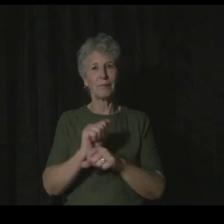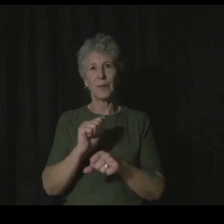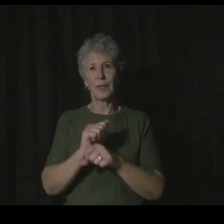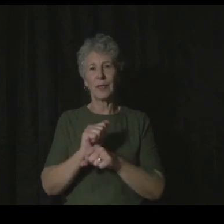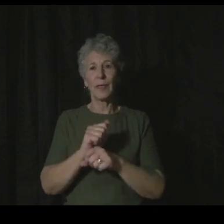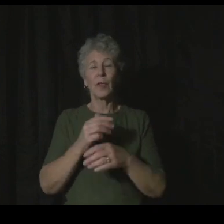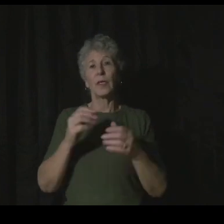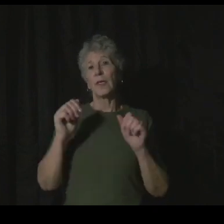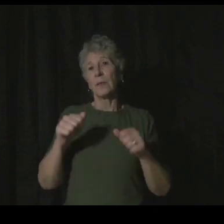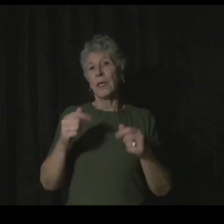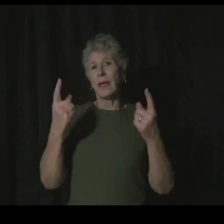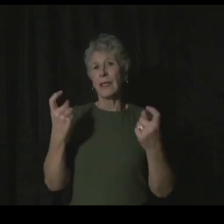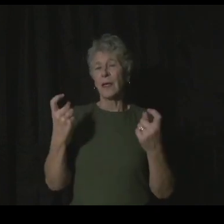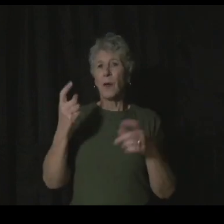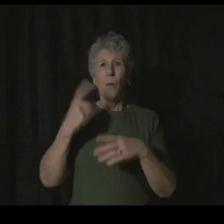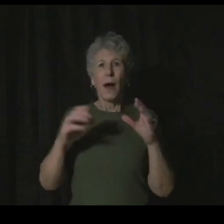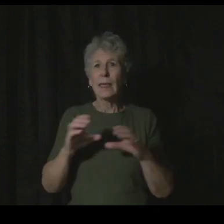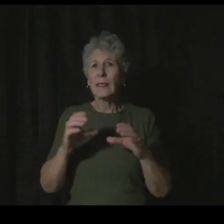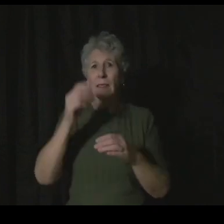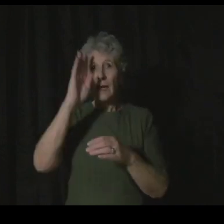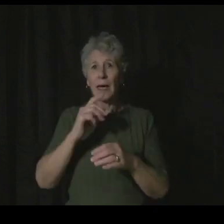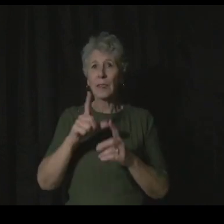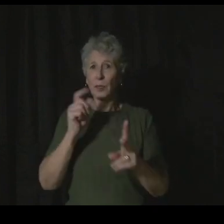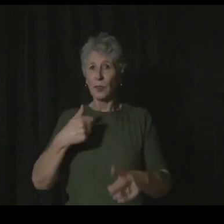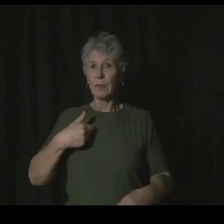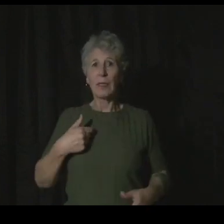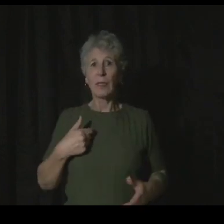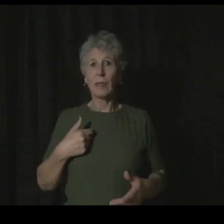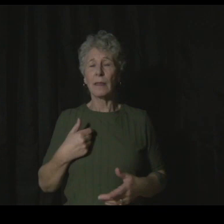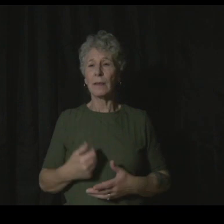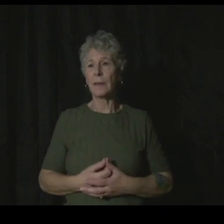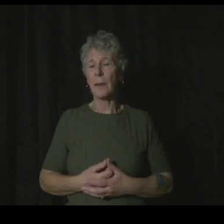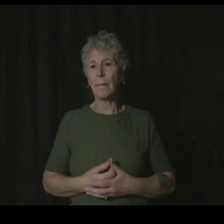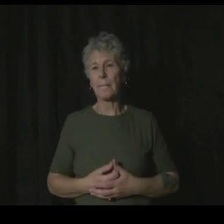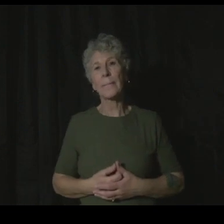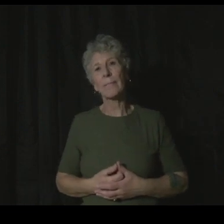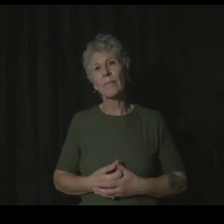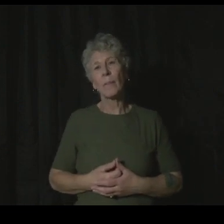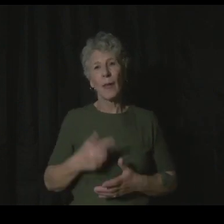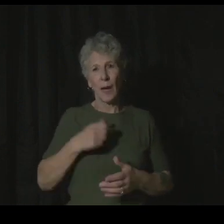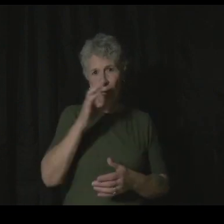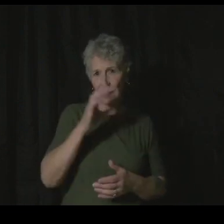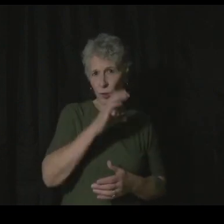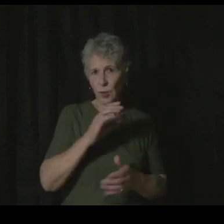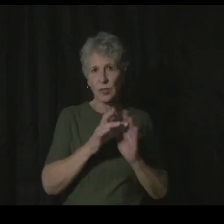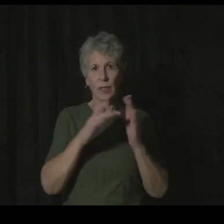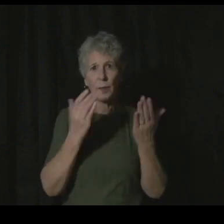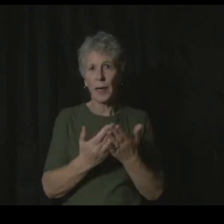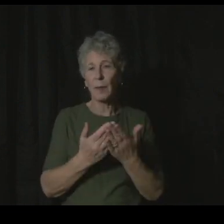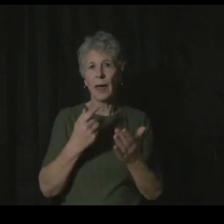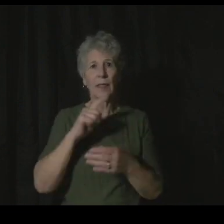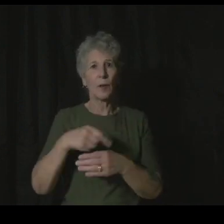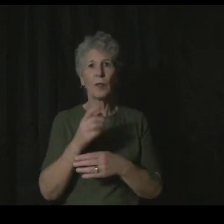You may ask, why did God choose me in the first place? And I've searched the scriptures over, and I can only